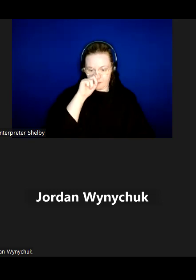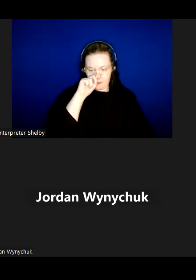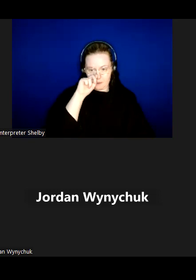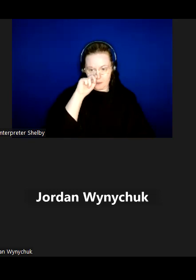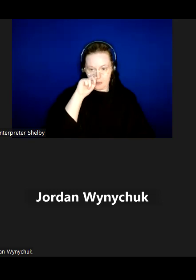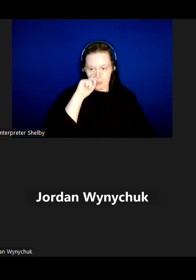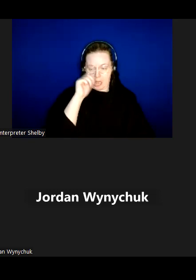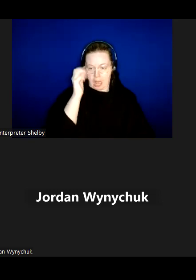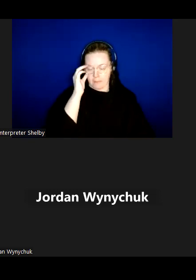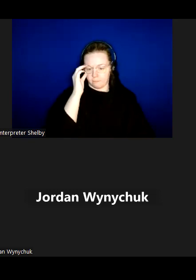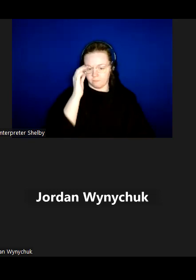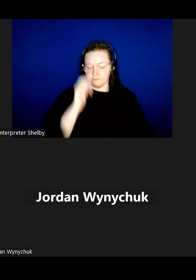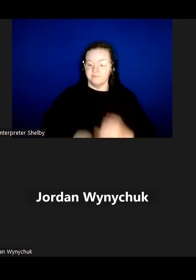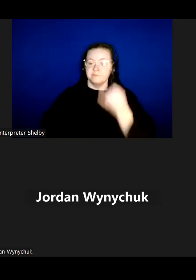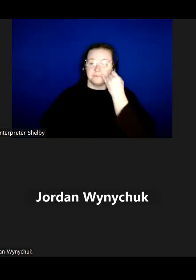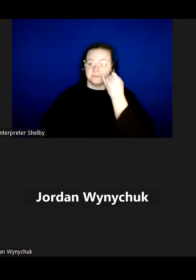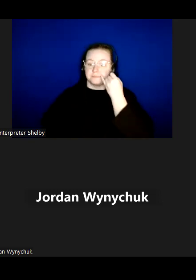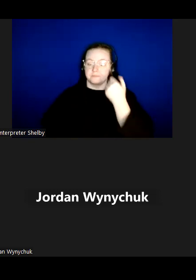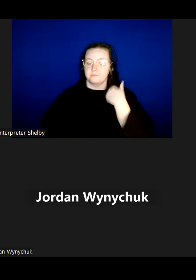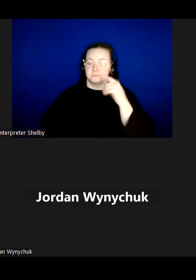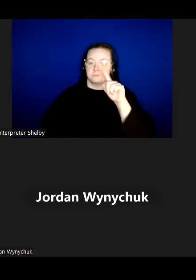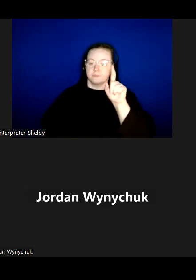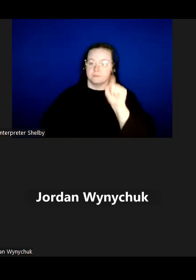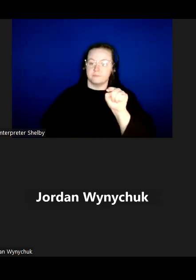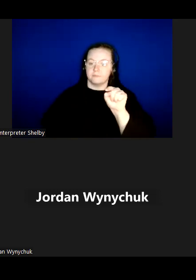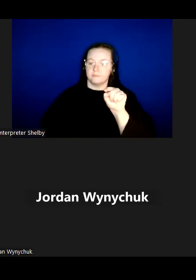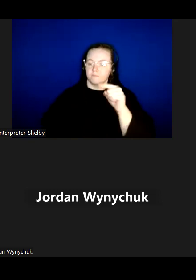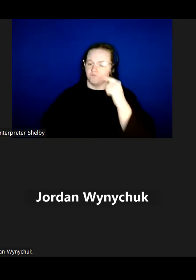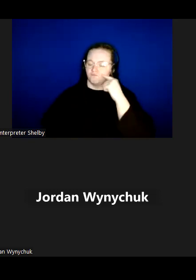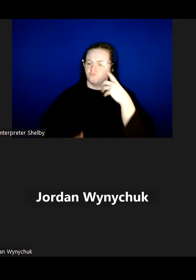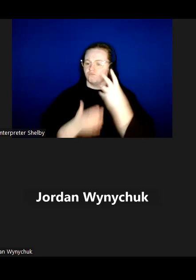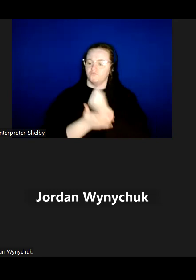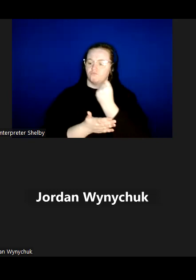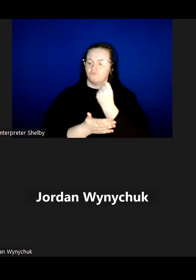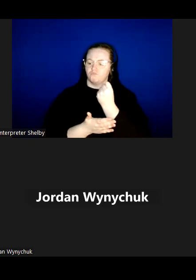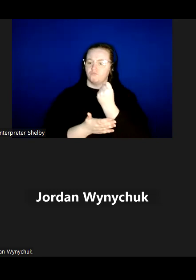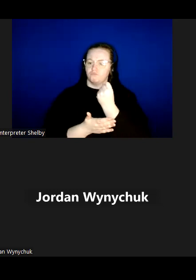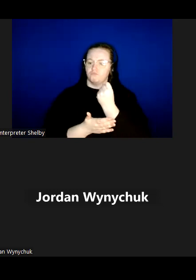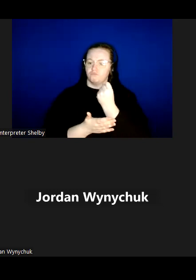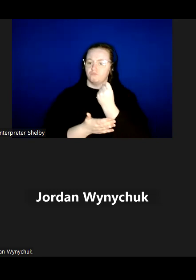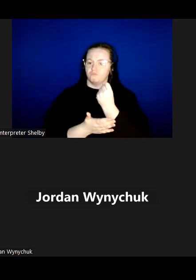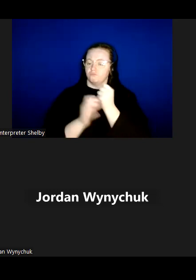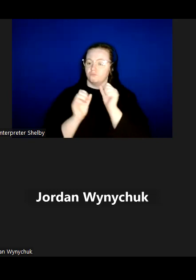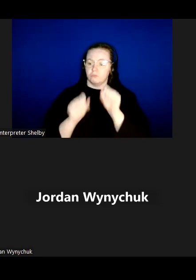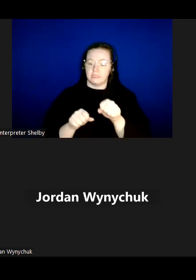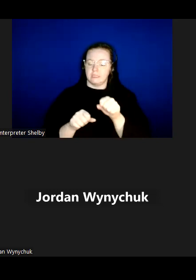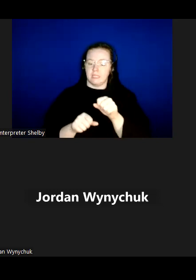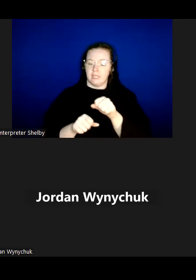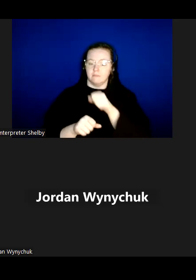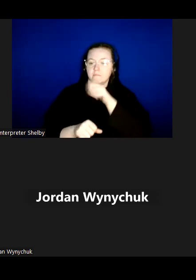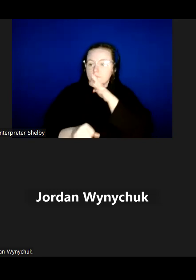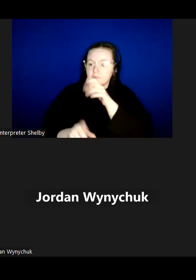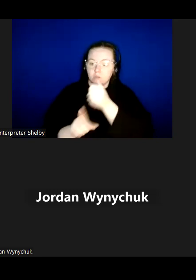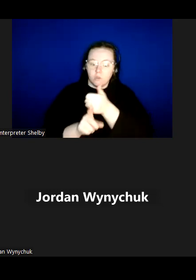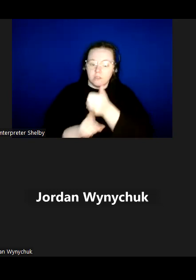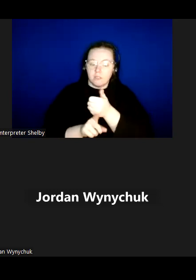If anybody does have a question at this time before we move on to next slides, I think it would be a good idea to, you can certainly take yourself off mute and ask Sarah the questions as